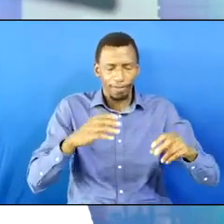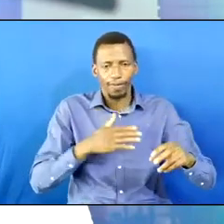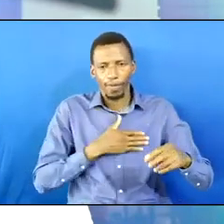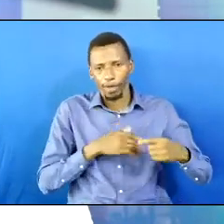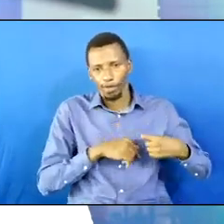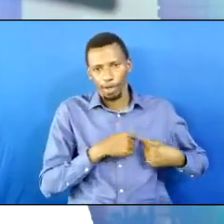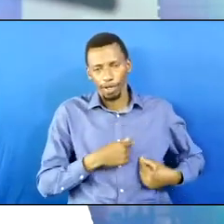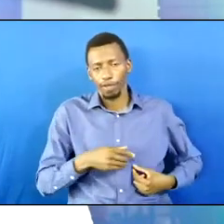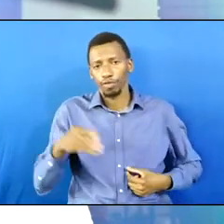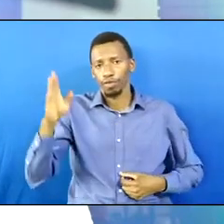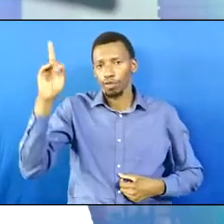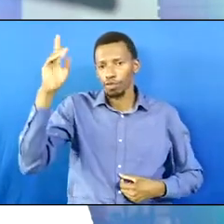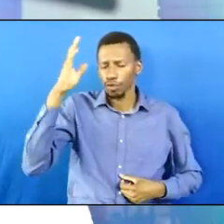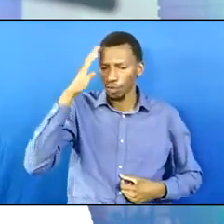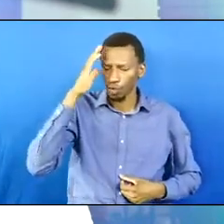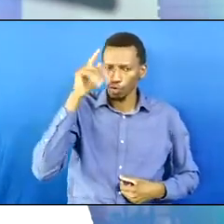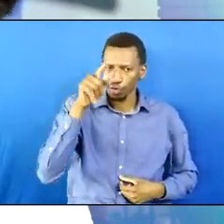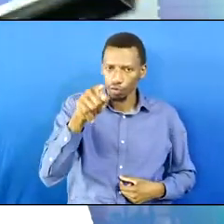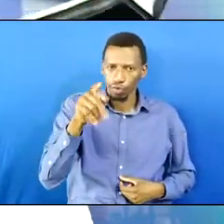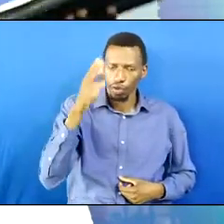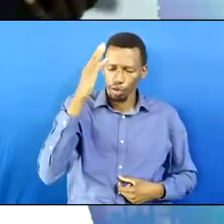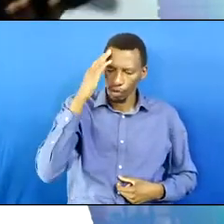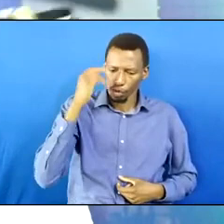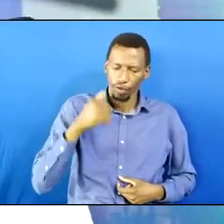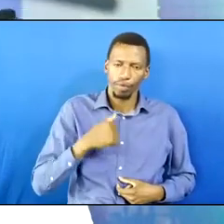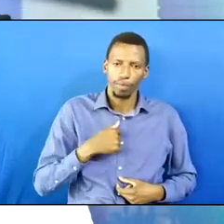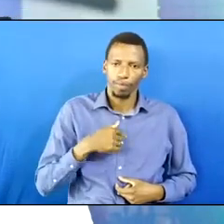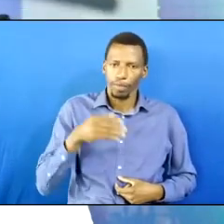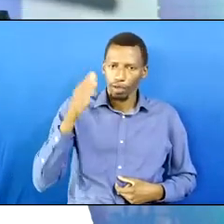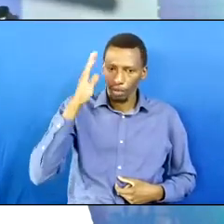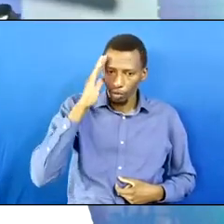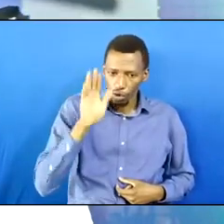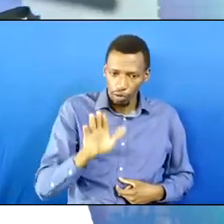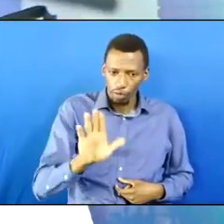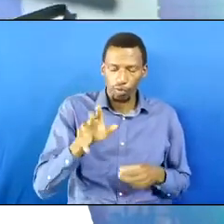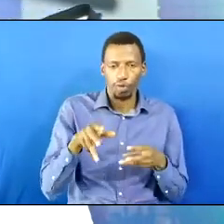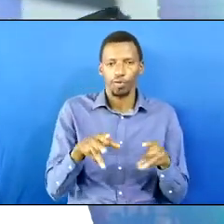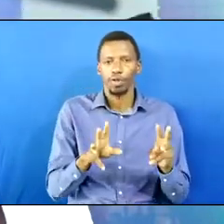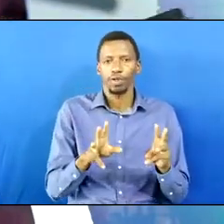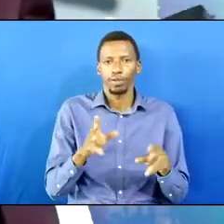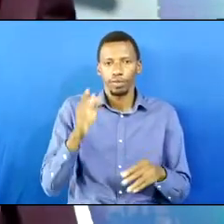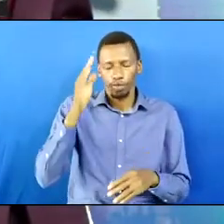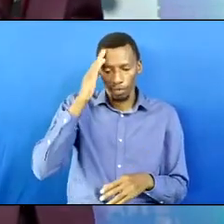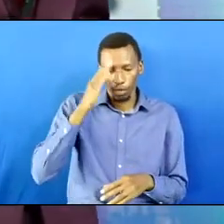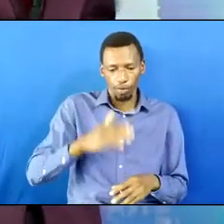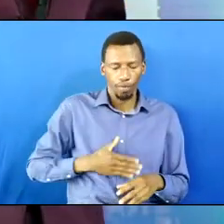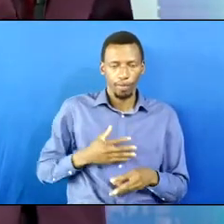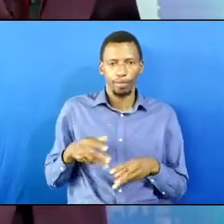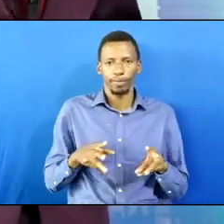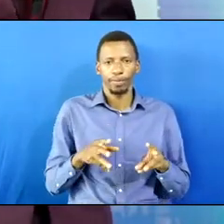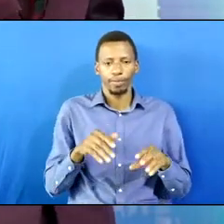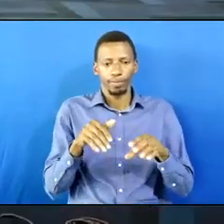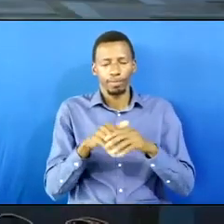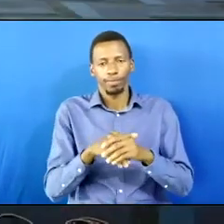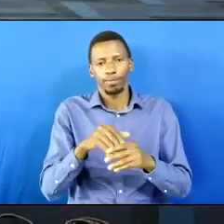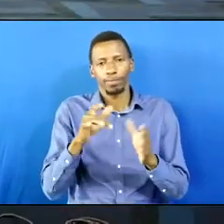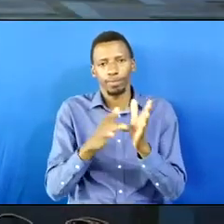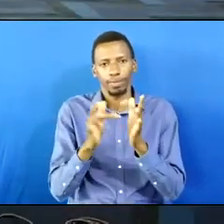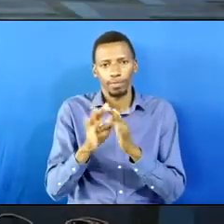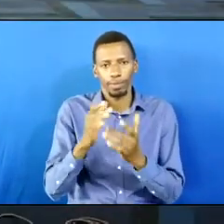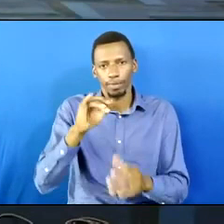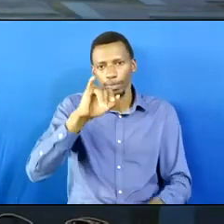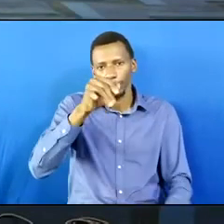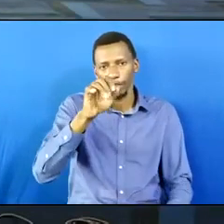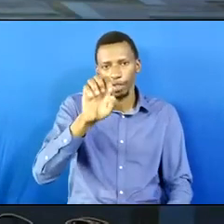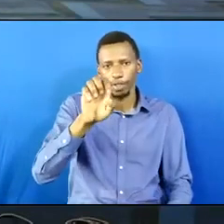he knows you. He knows me. He knows your ways. He knows my ways. In fact, in the book of Jeremiah, chapter